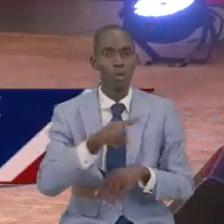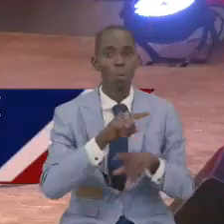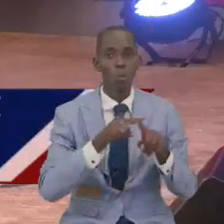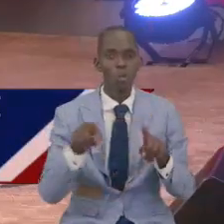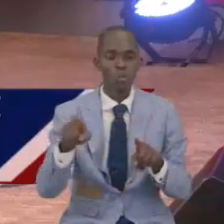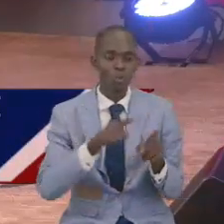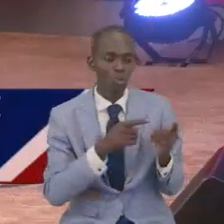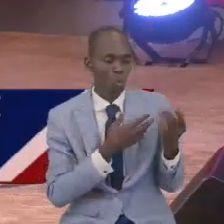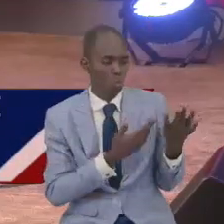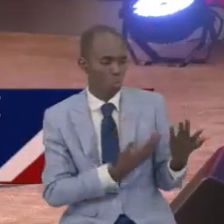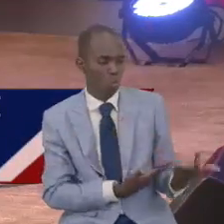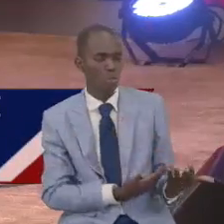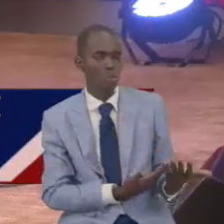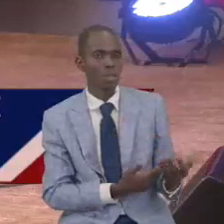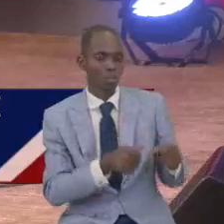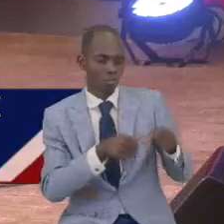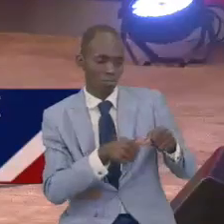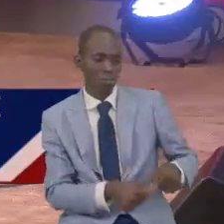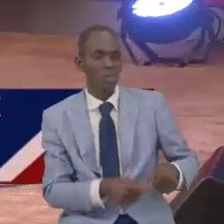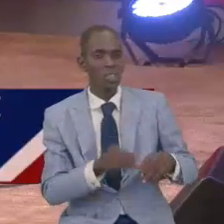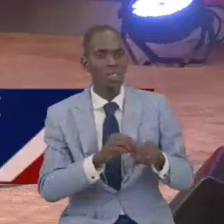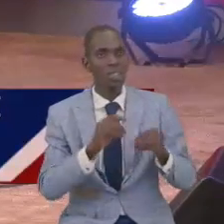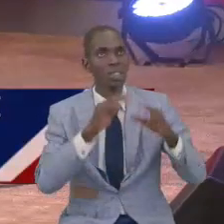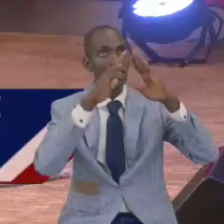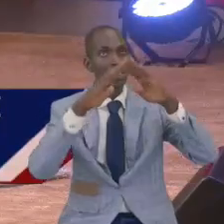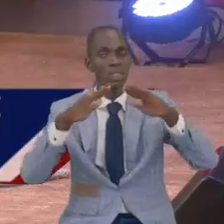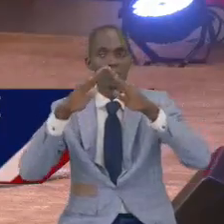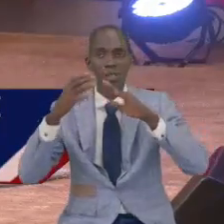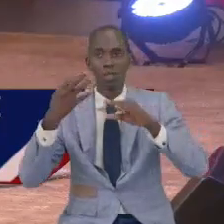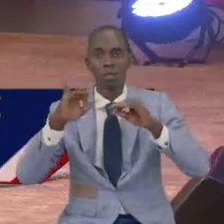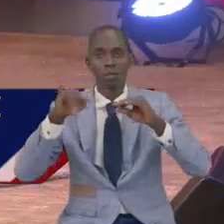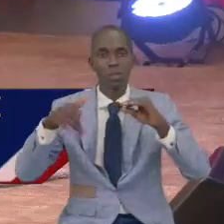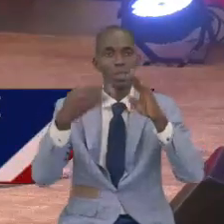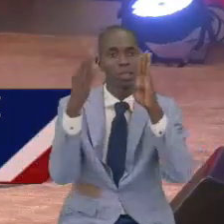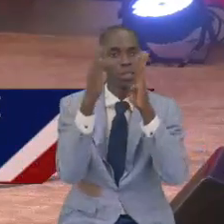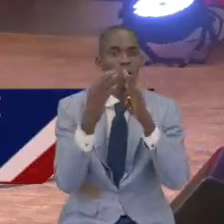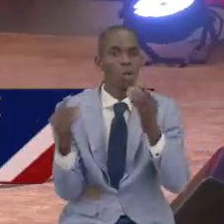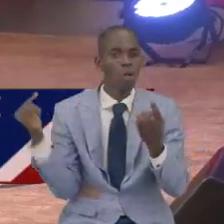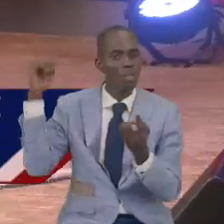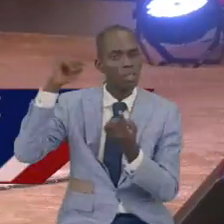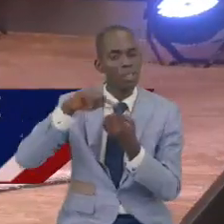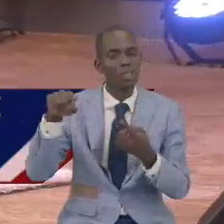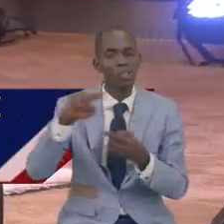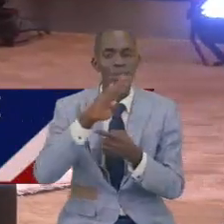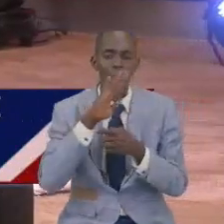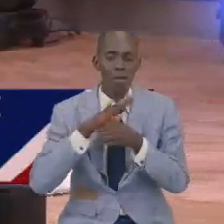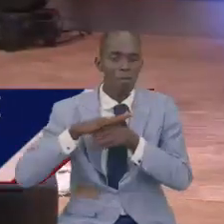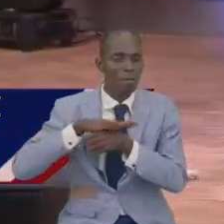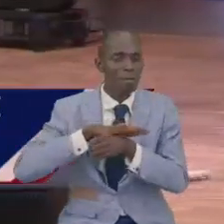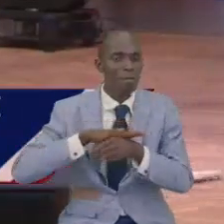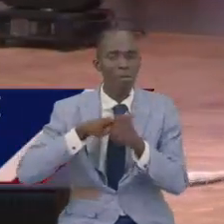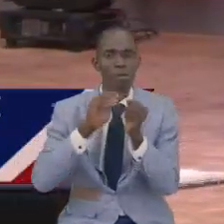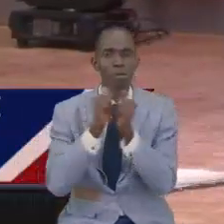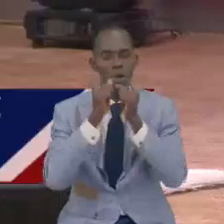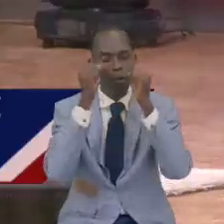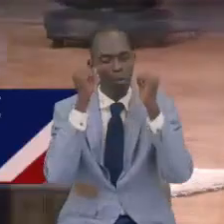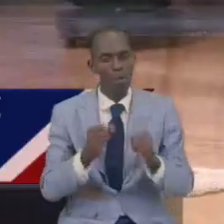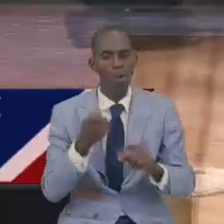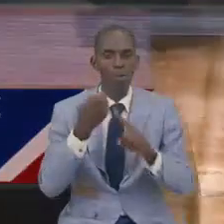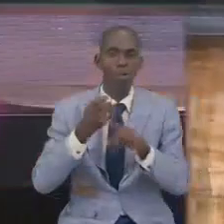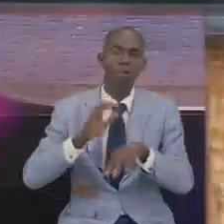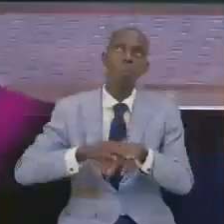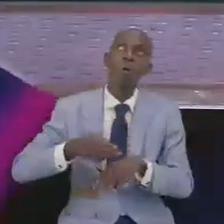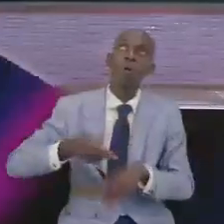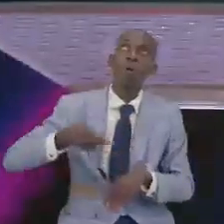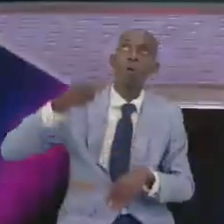ye in the city of Jerusalem until ye be endued with power from on high.